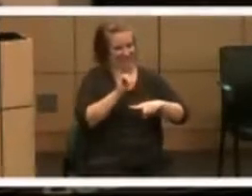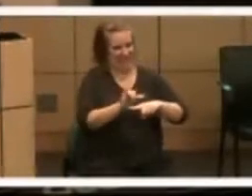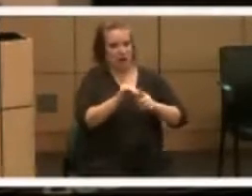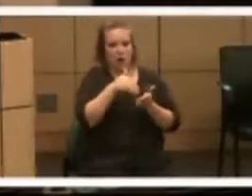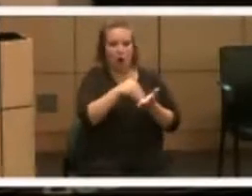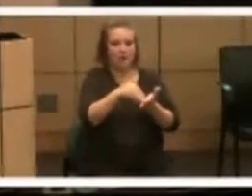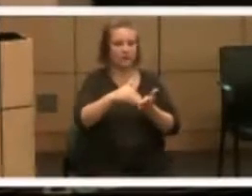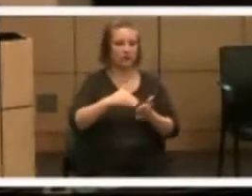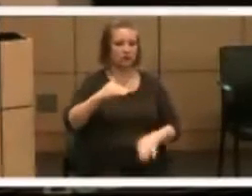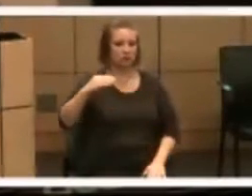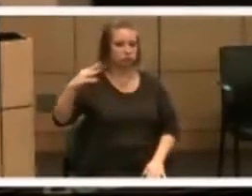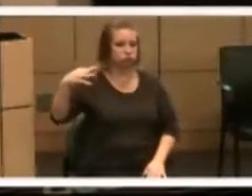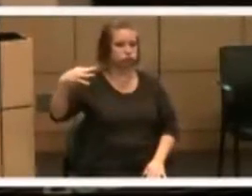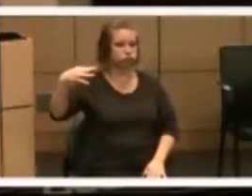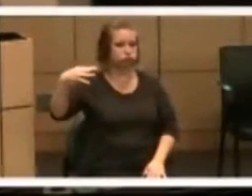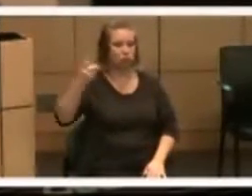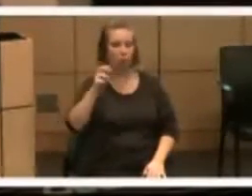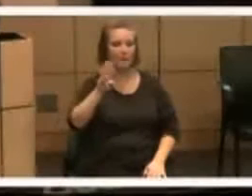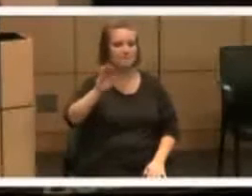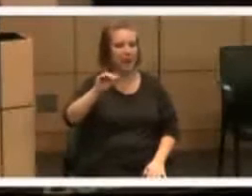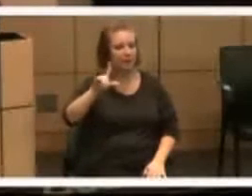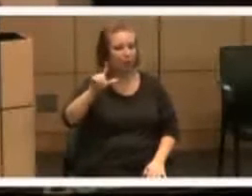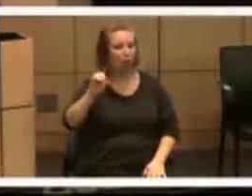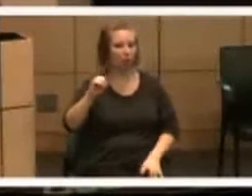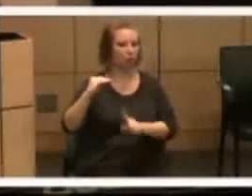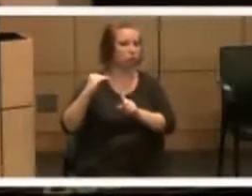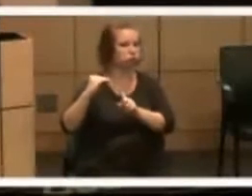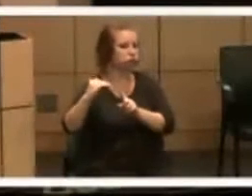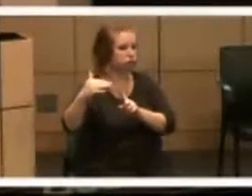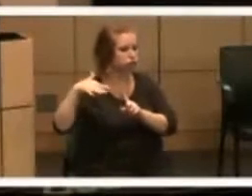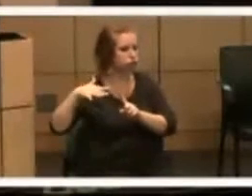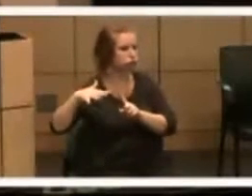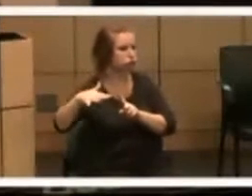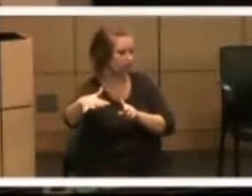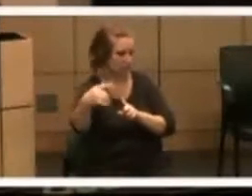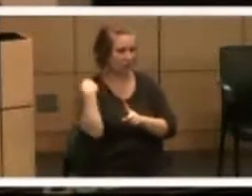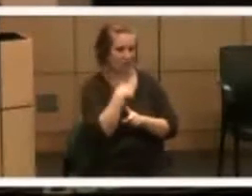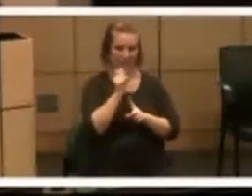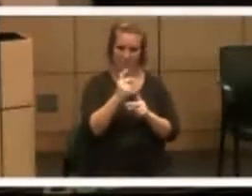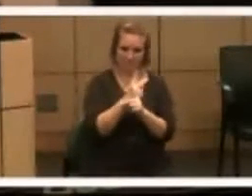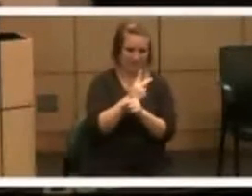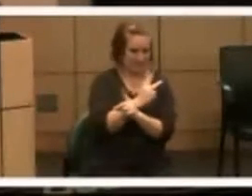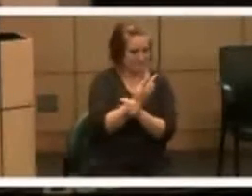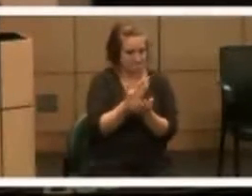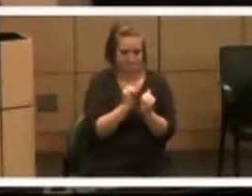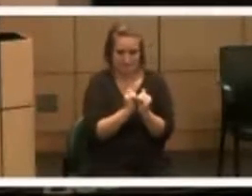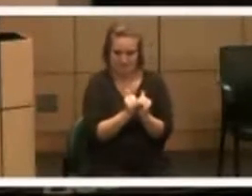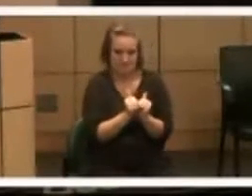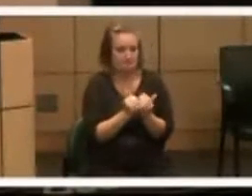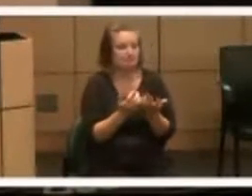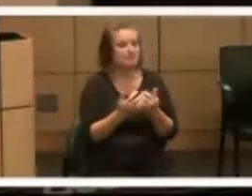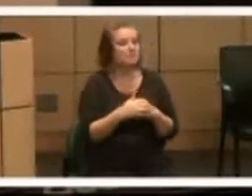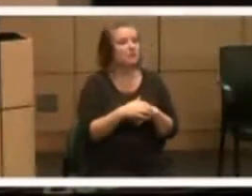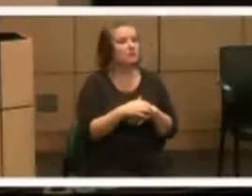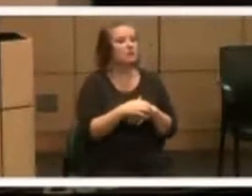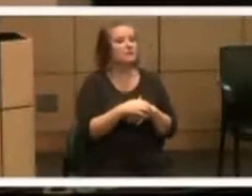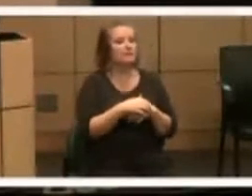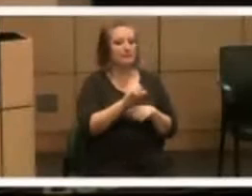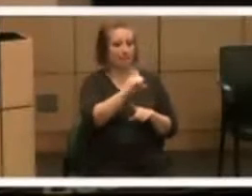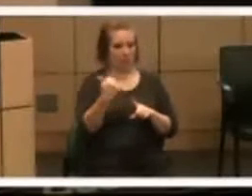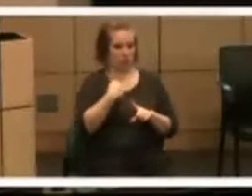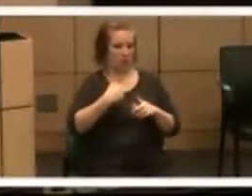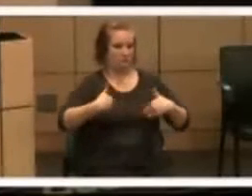steady noise or a babble, and maybe there's other sophisticated ways that you can tease that apart. It's also true, one of the things I didn't talk about, which is